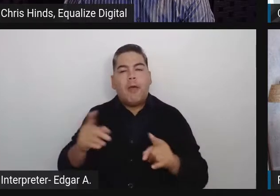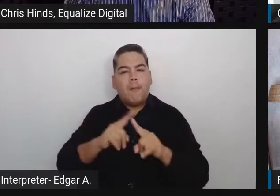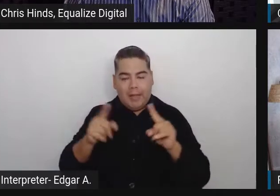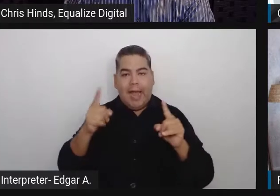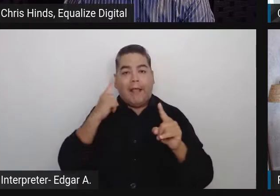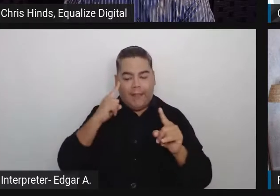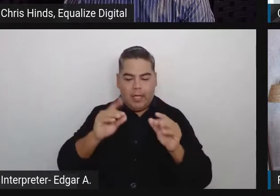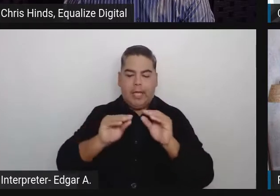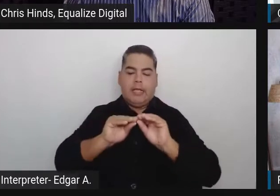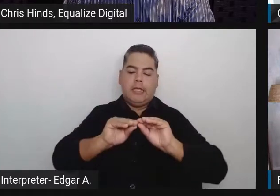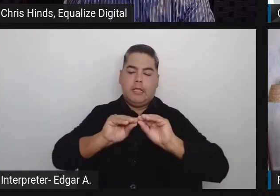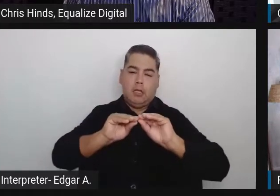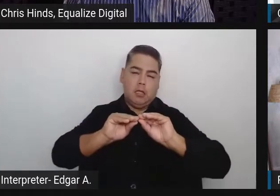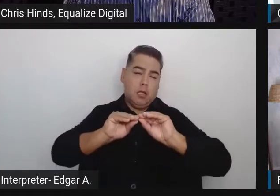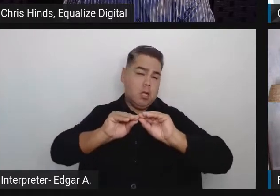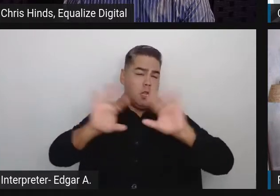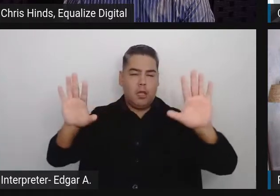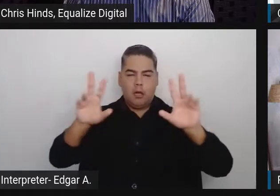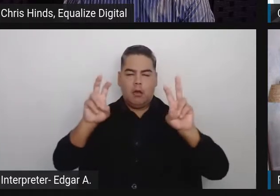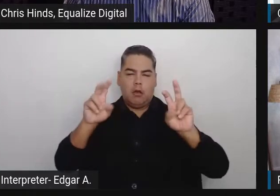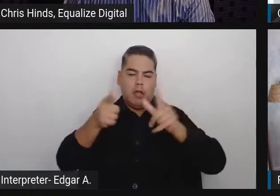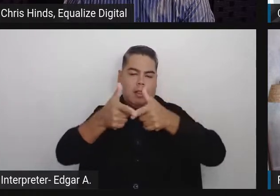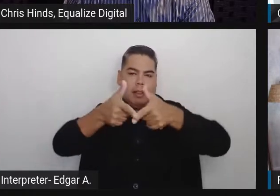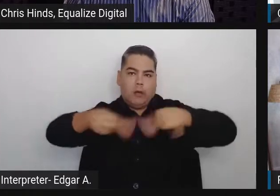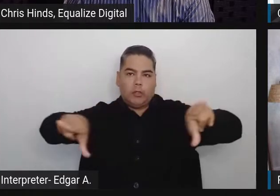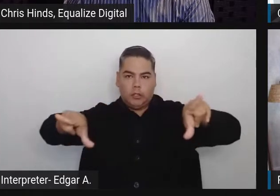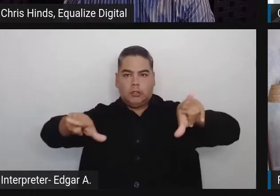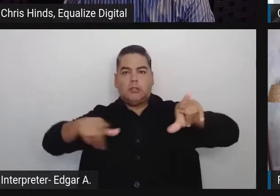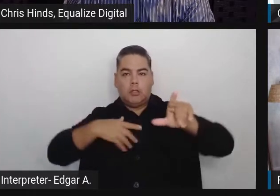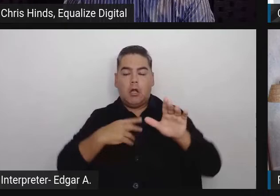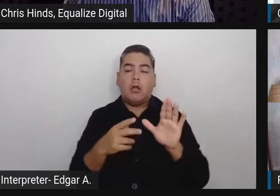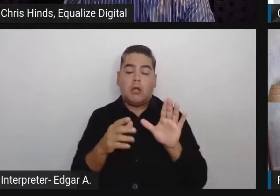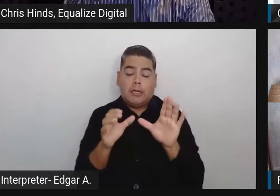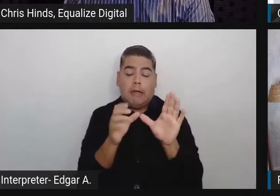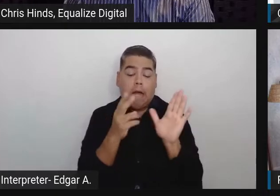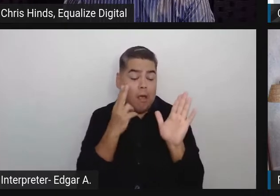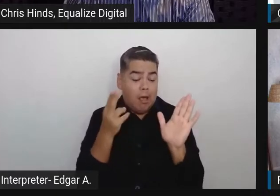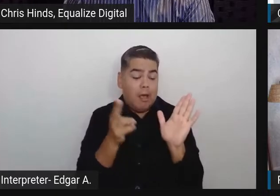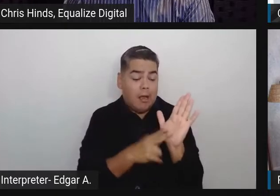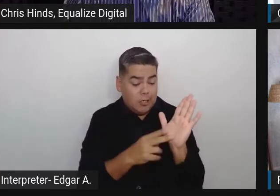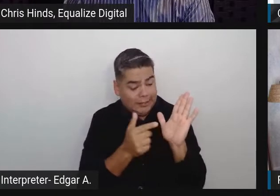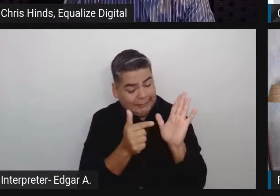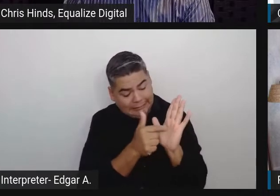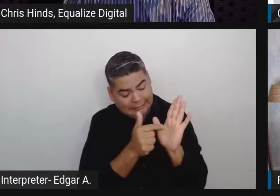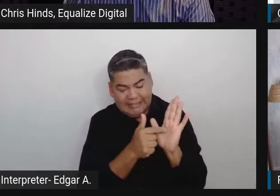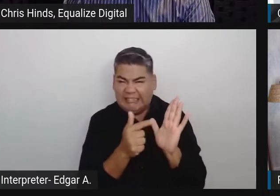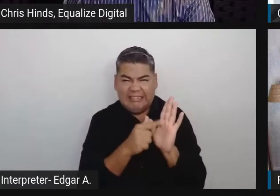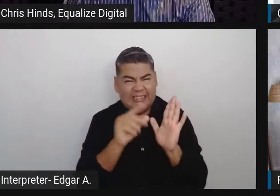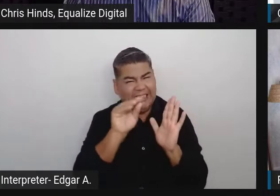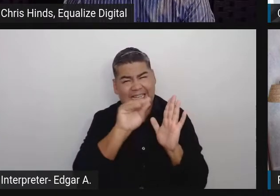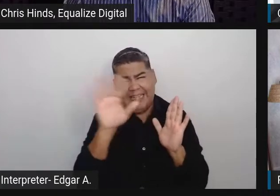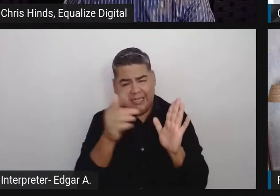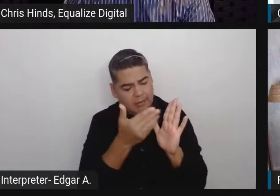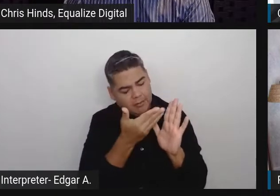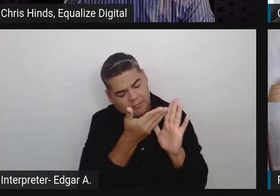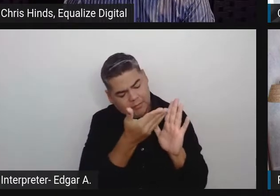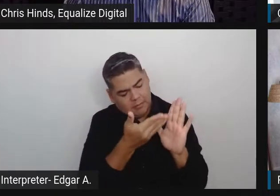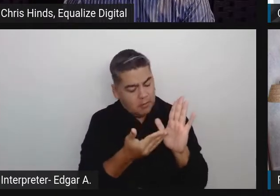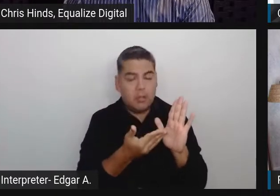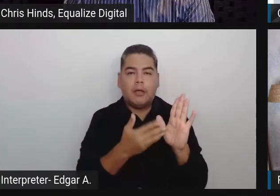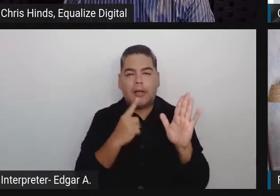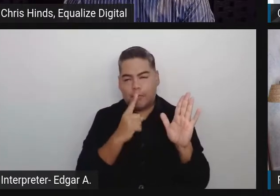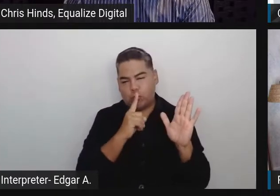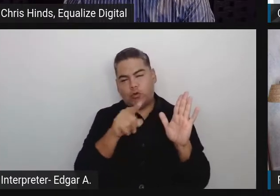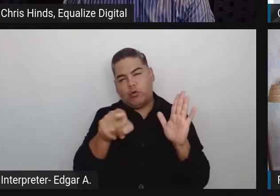language in your contract is becoming more and more important. I'm sure you guys could both talk a bit about kind of where you are with